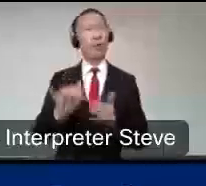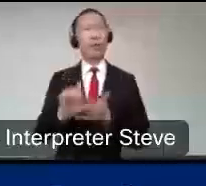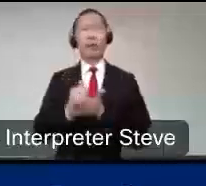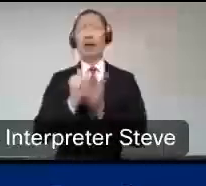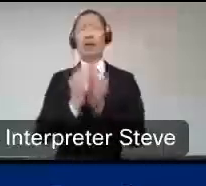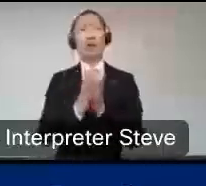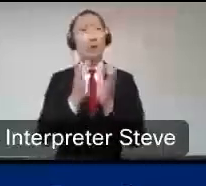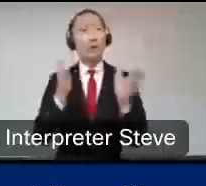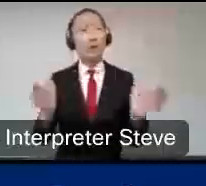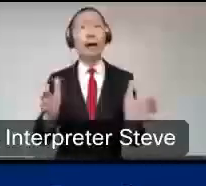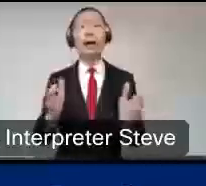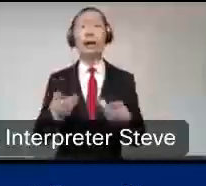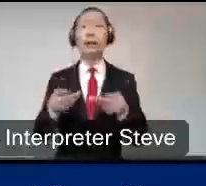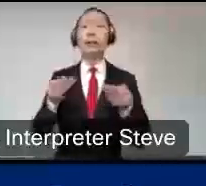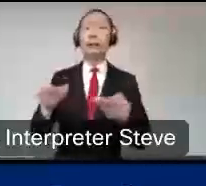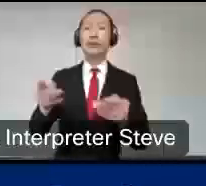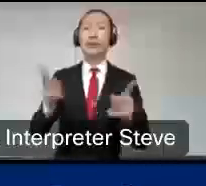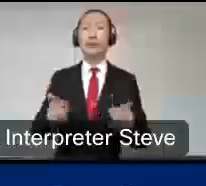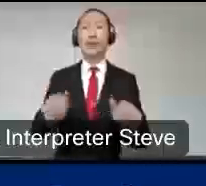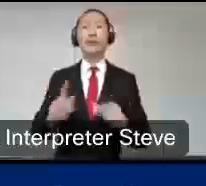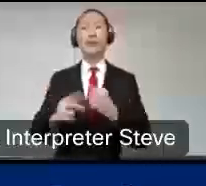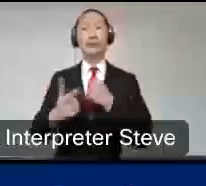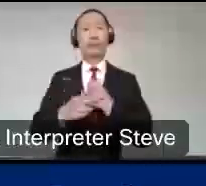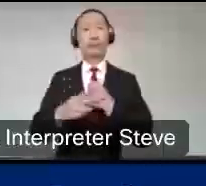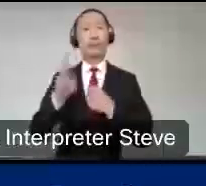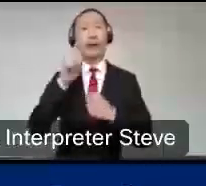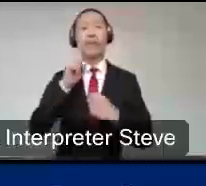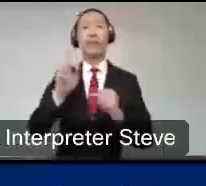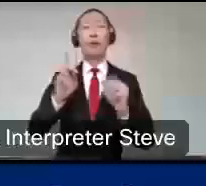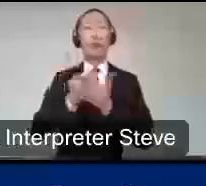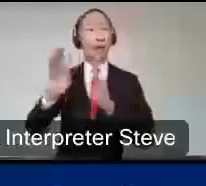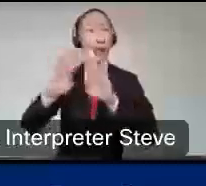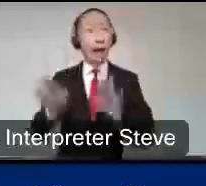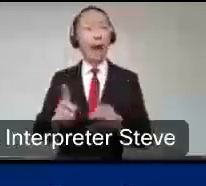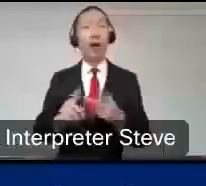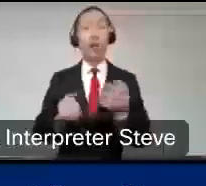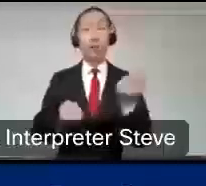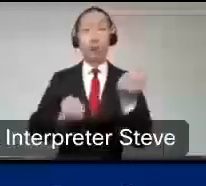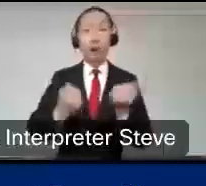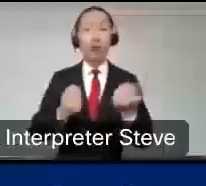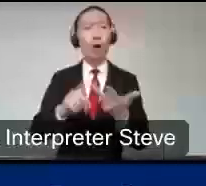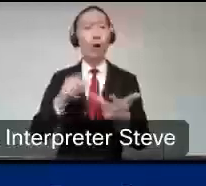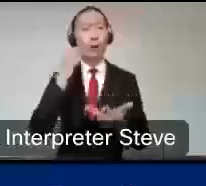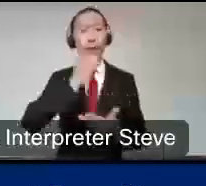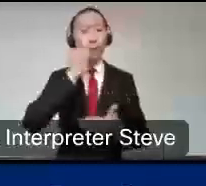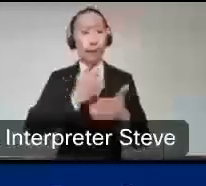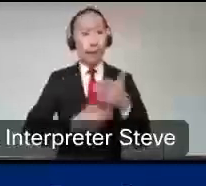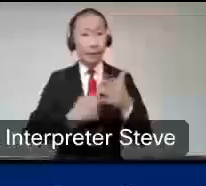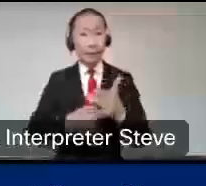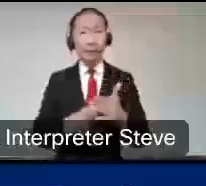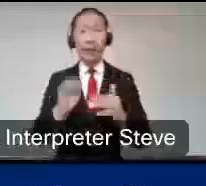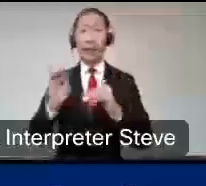difference, giving the person the ability to save for a house or a car or just everyday expenses. If they go above